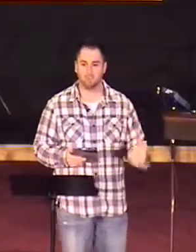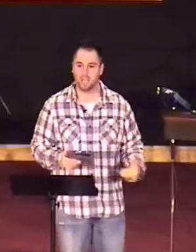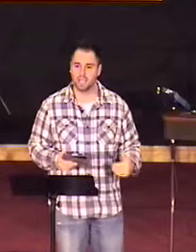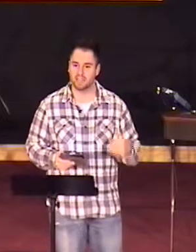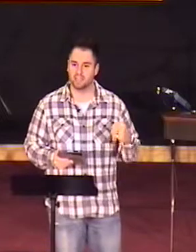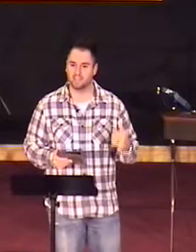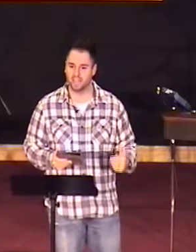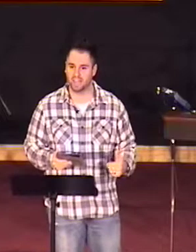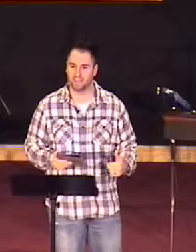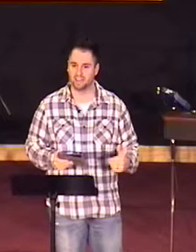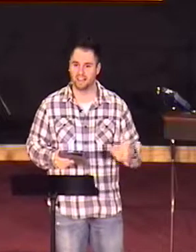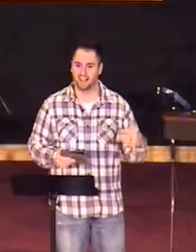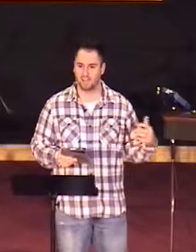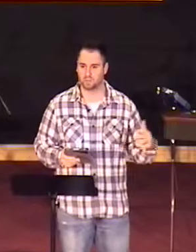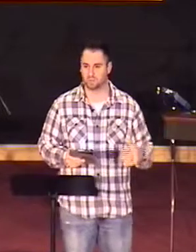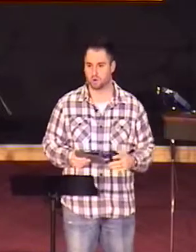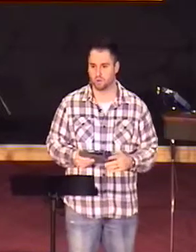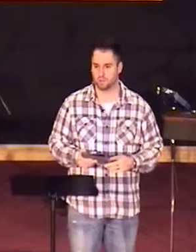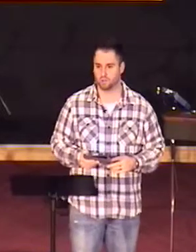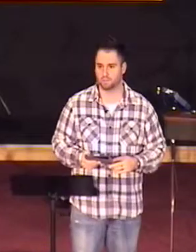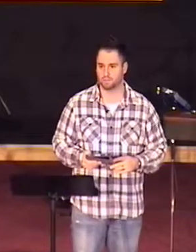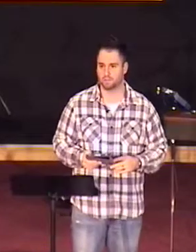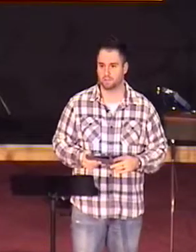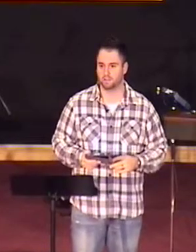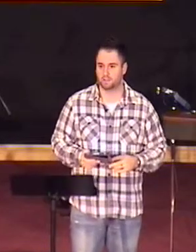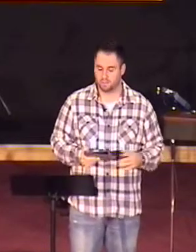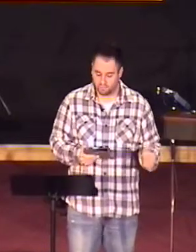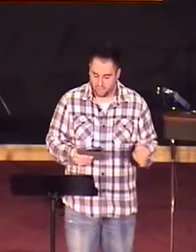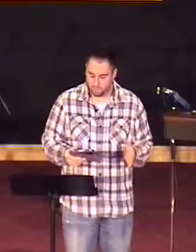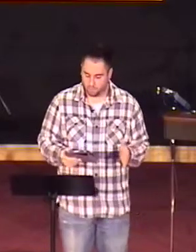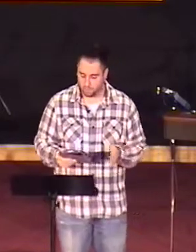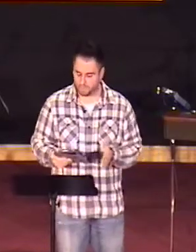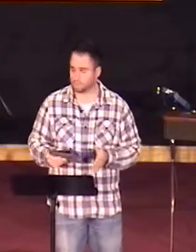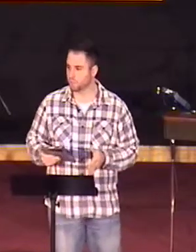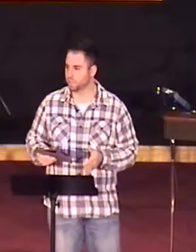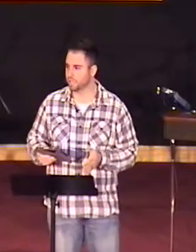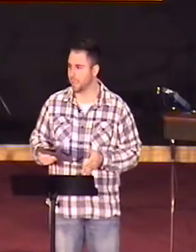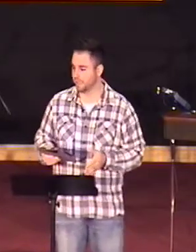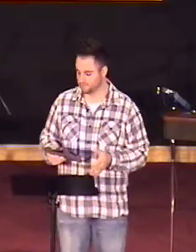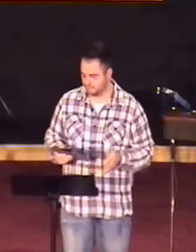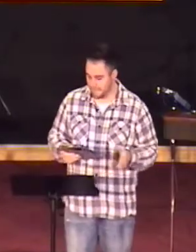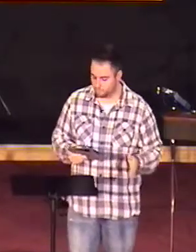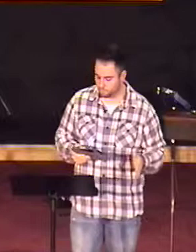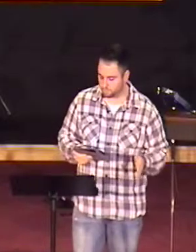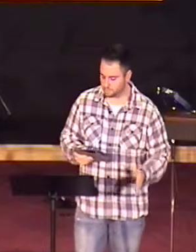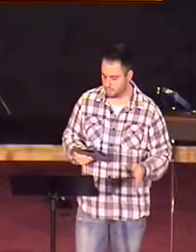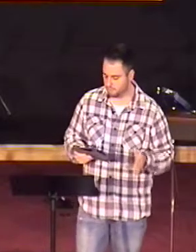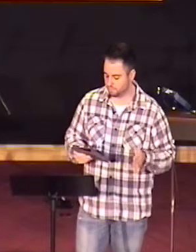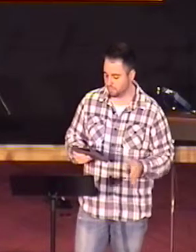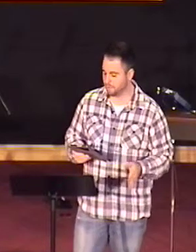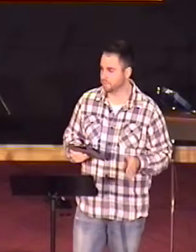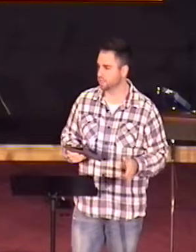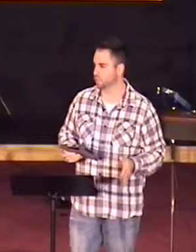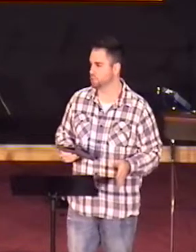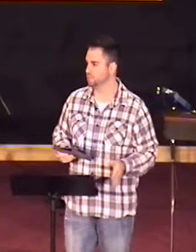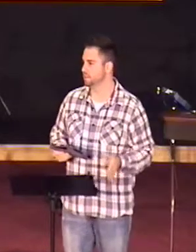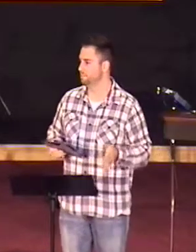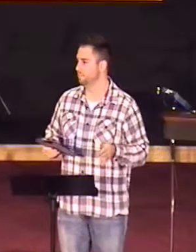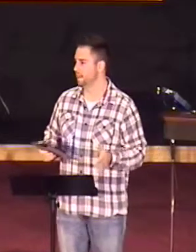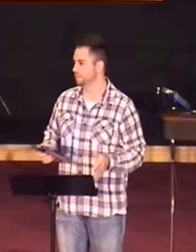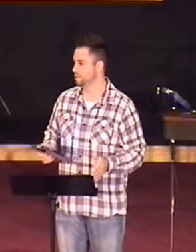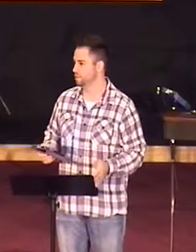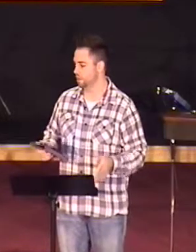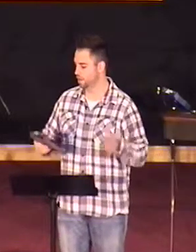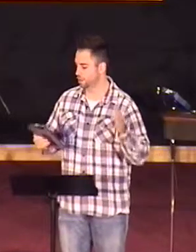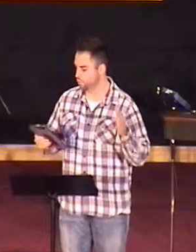I am weak, then I am strong. The final point that we're looking at is that I will press on from my misfortunes to